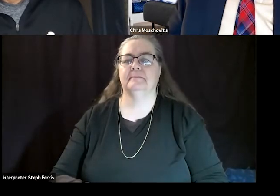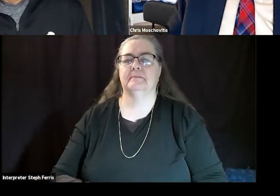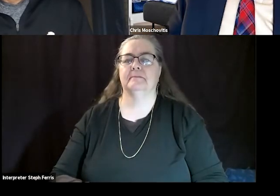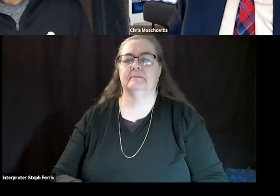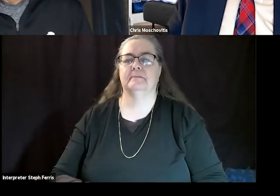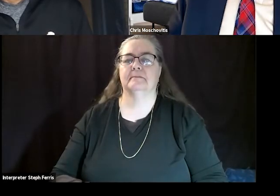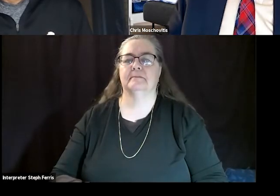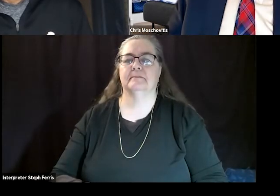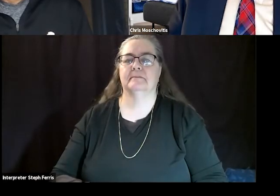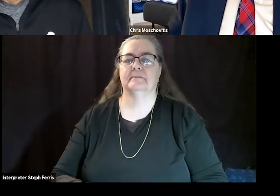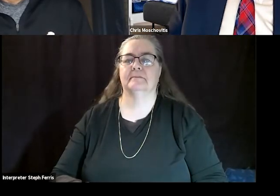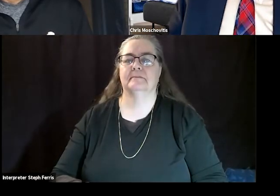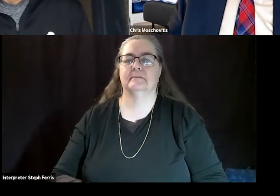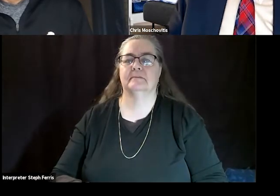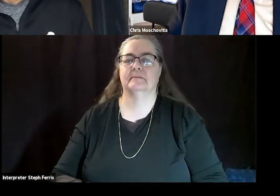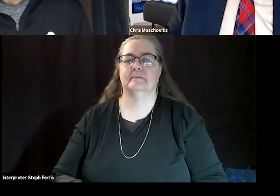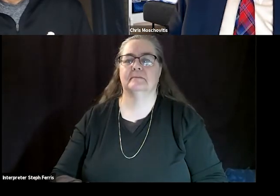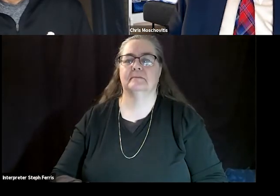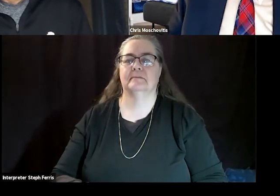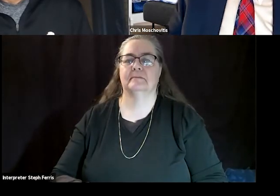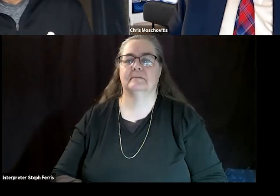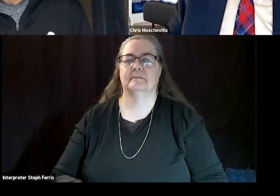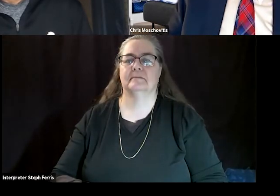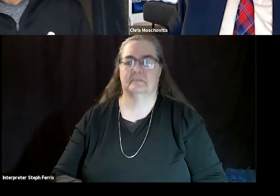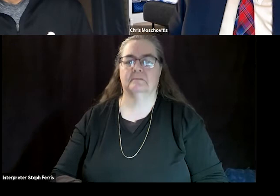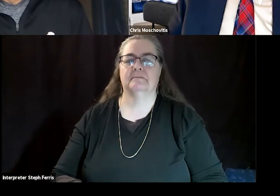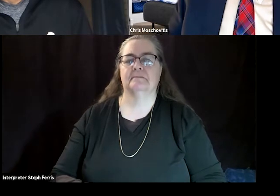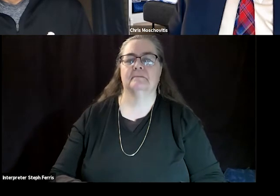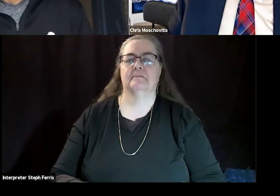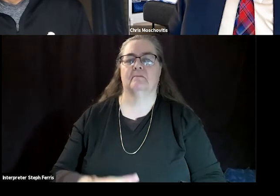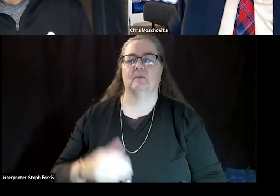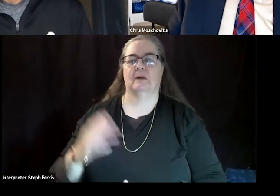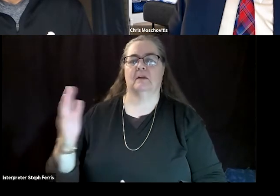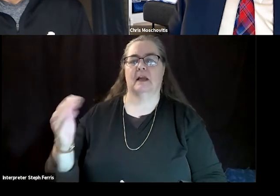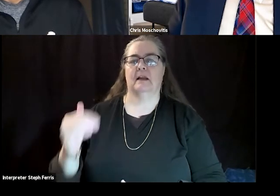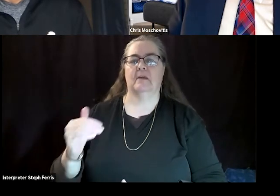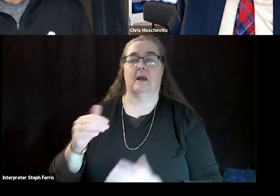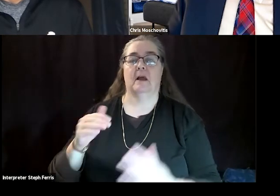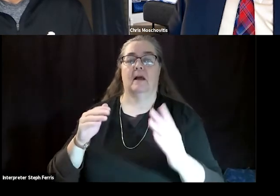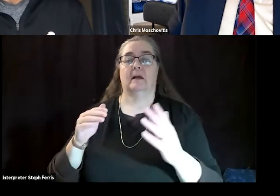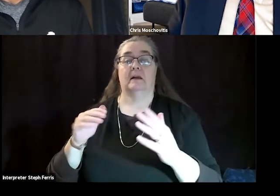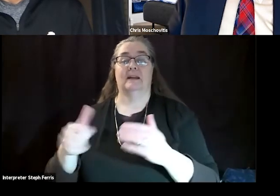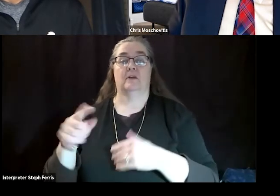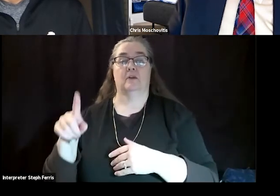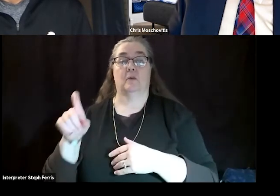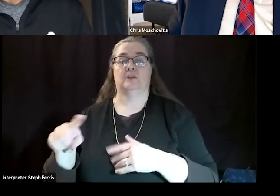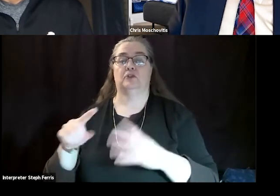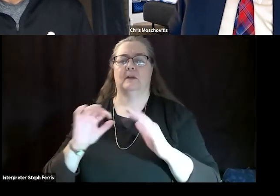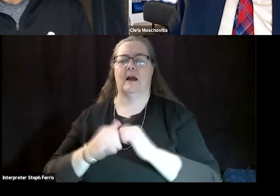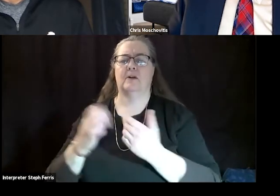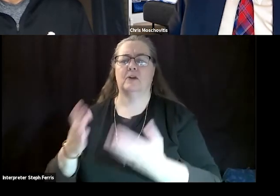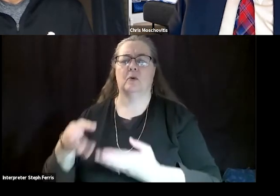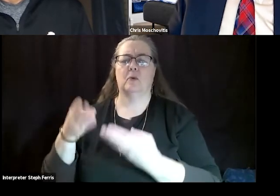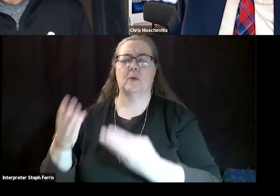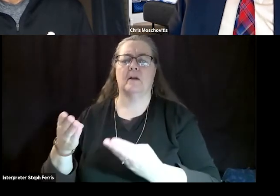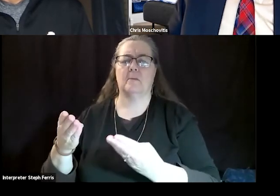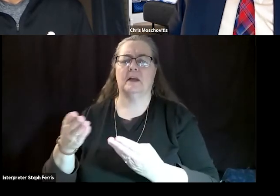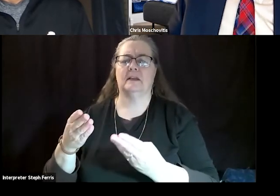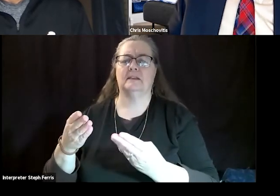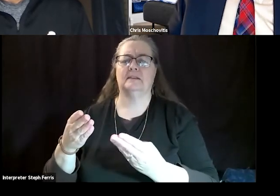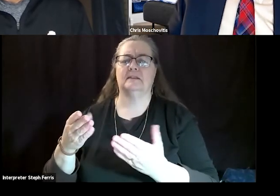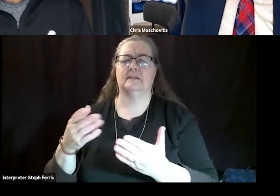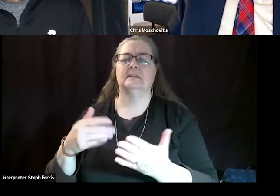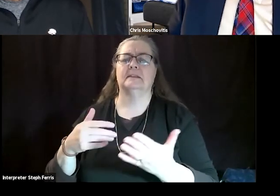How much can we trust institutions like banks compared to Google, who is obviously using our data, yeah,